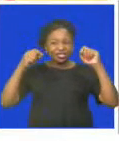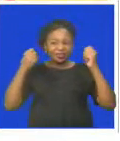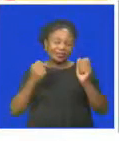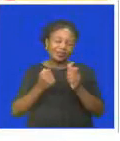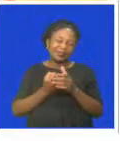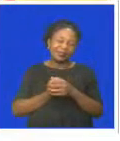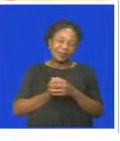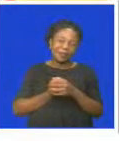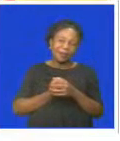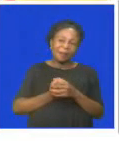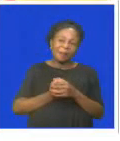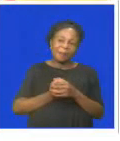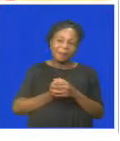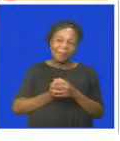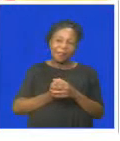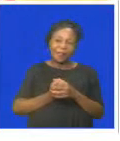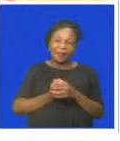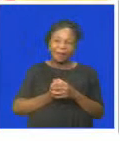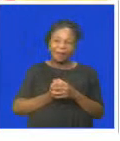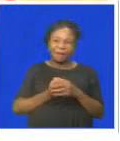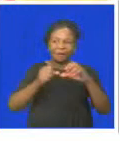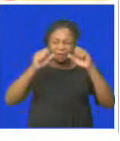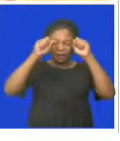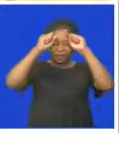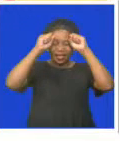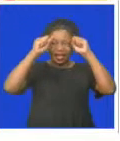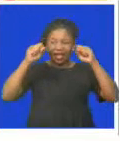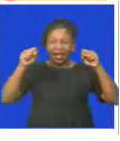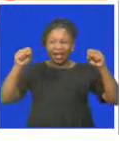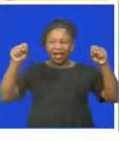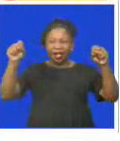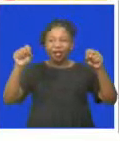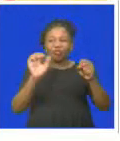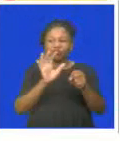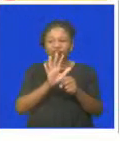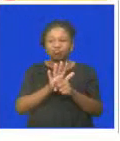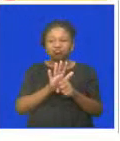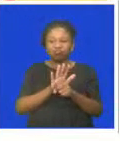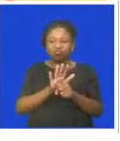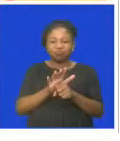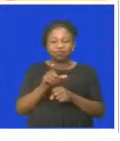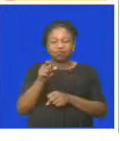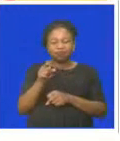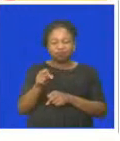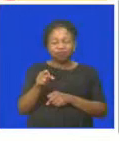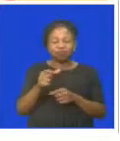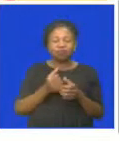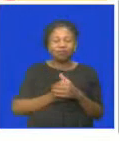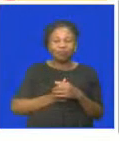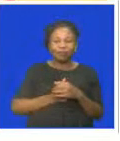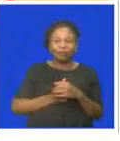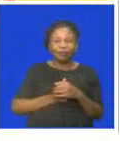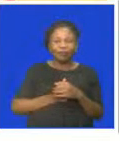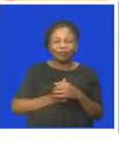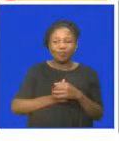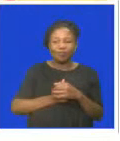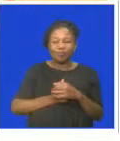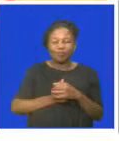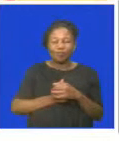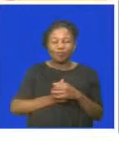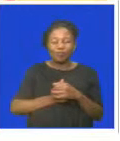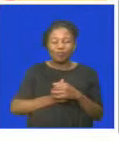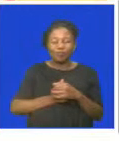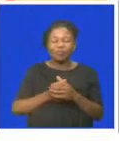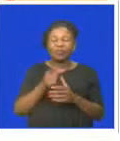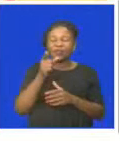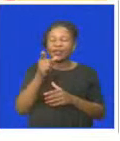cows. When cows are many, we say cattle. That is the role of a farmer. Farmers